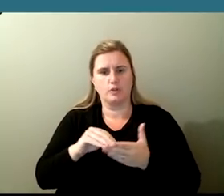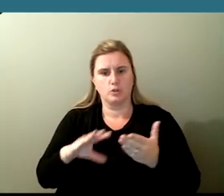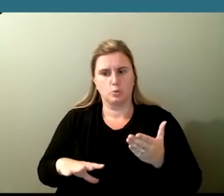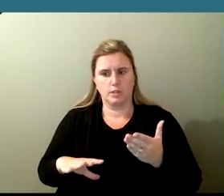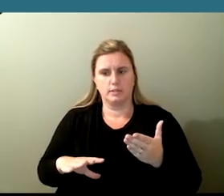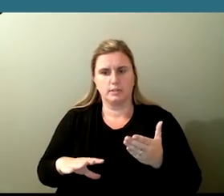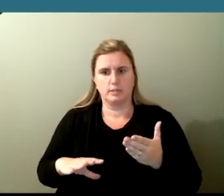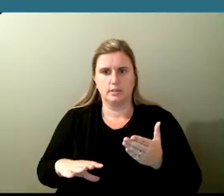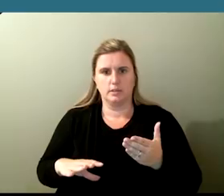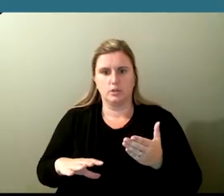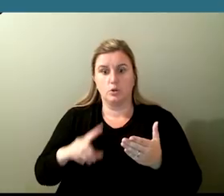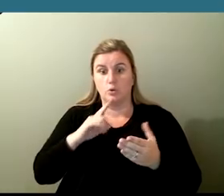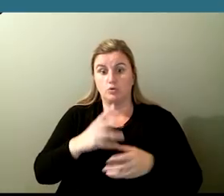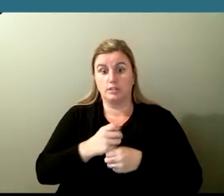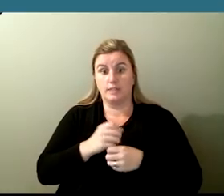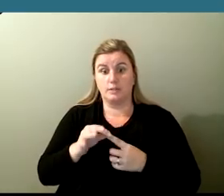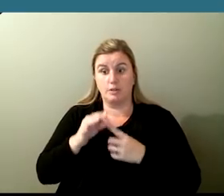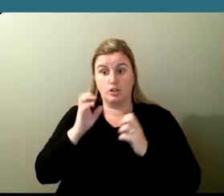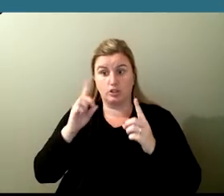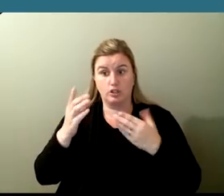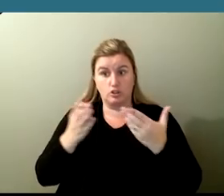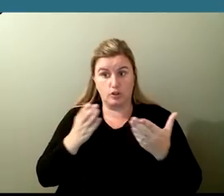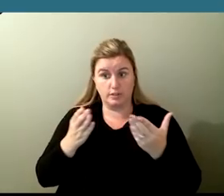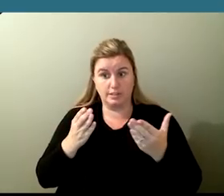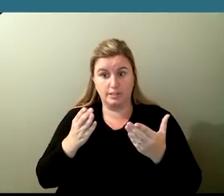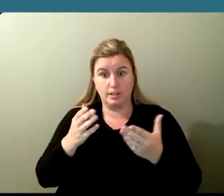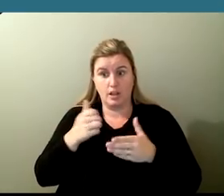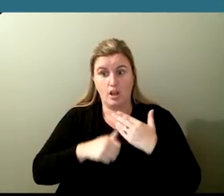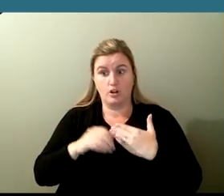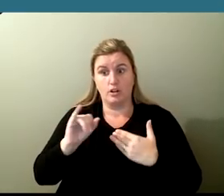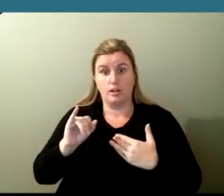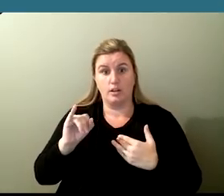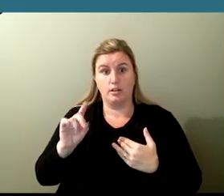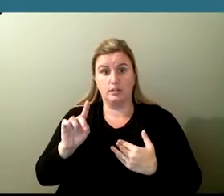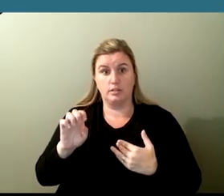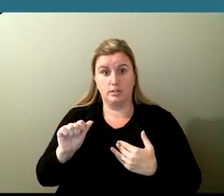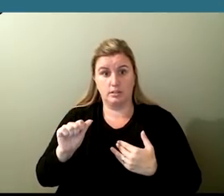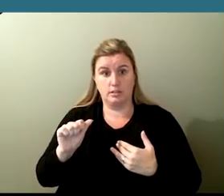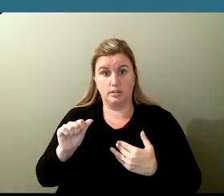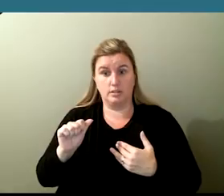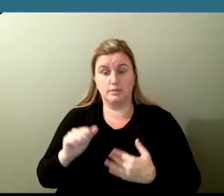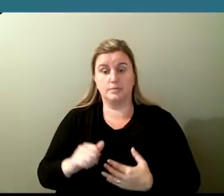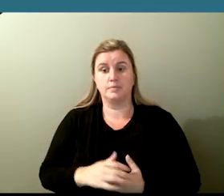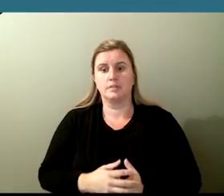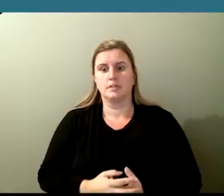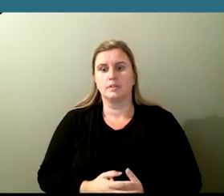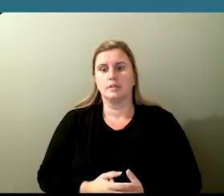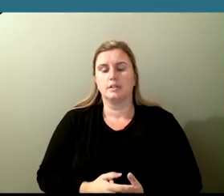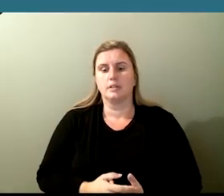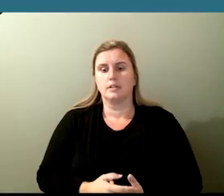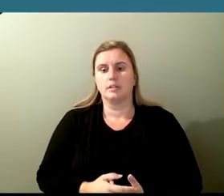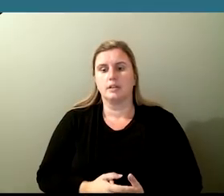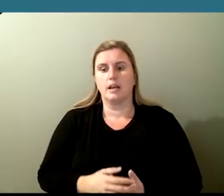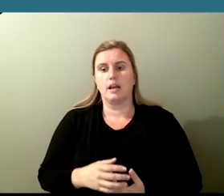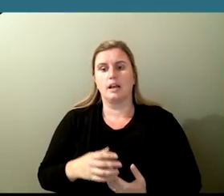students who are receiving special education services under the Individuals with Disabilities Education Act, IDEA,